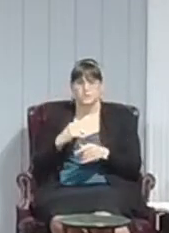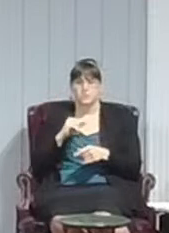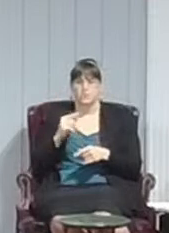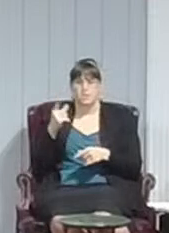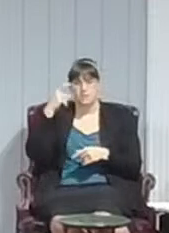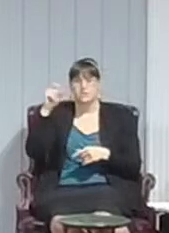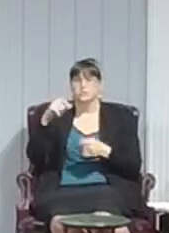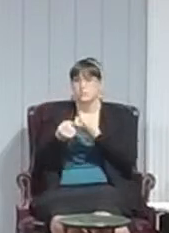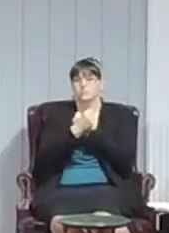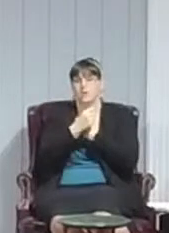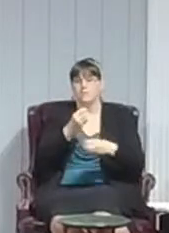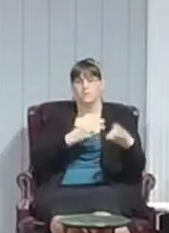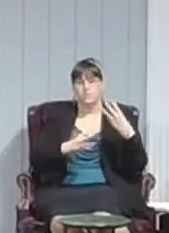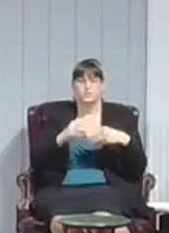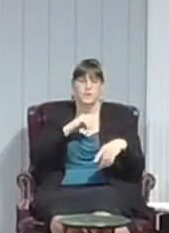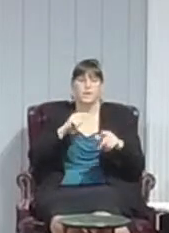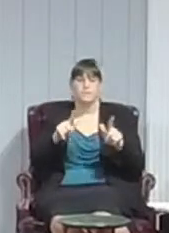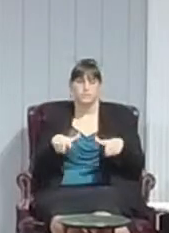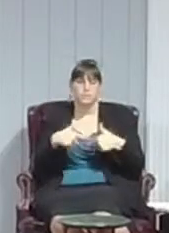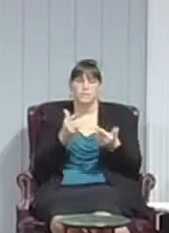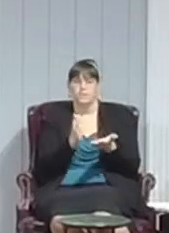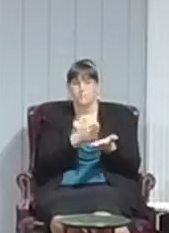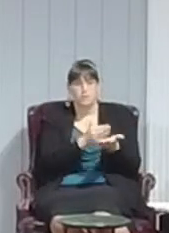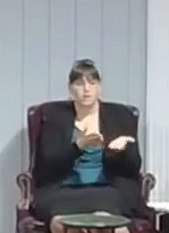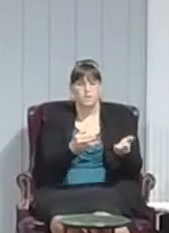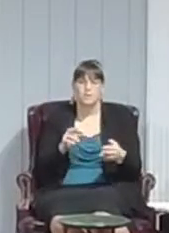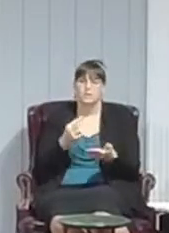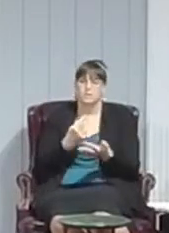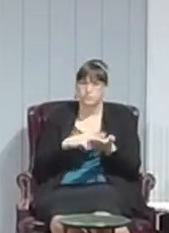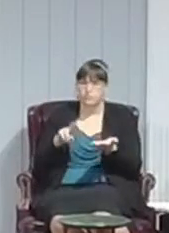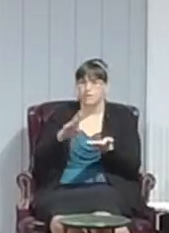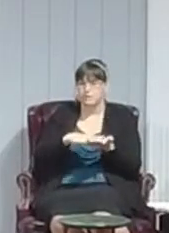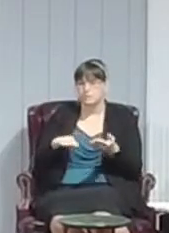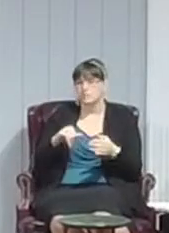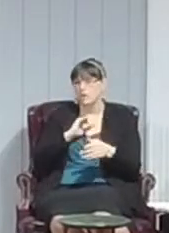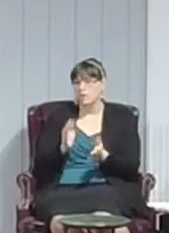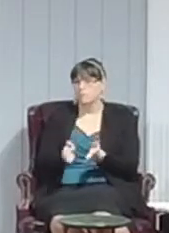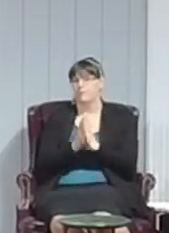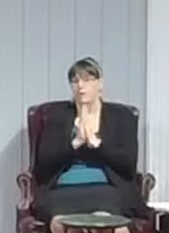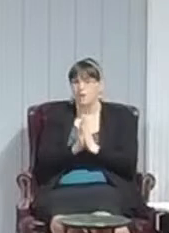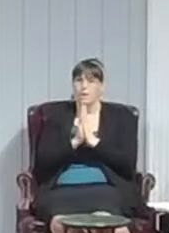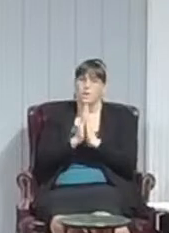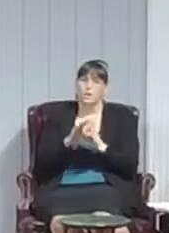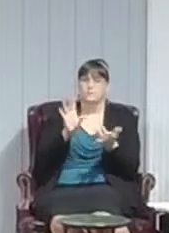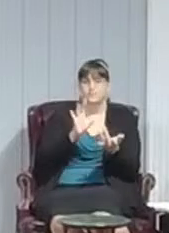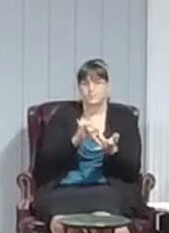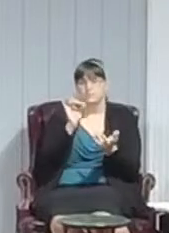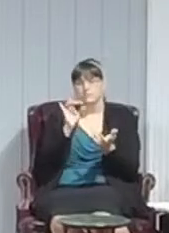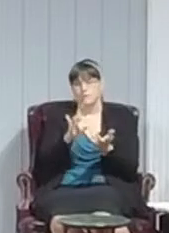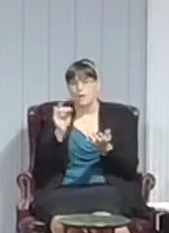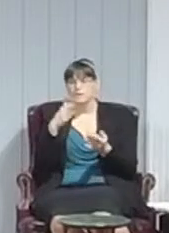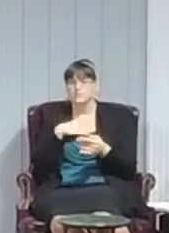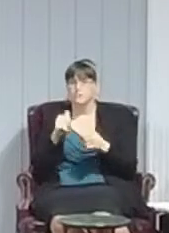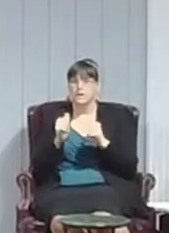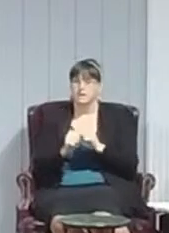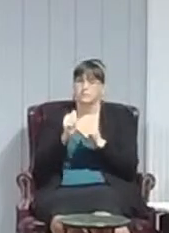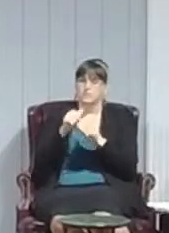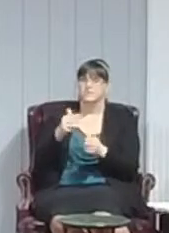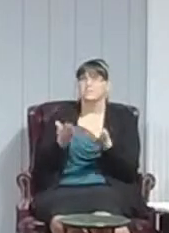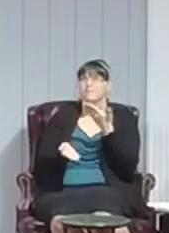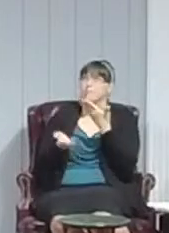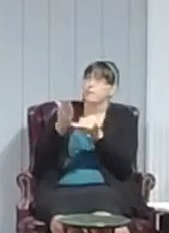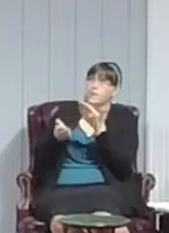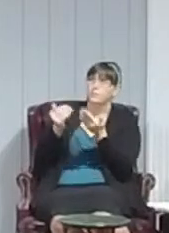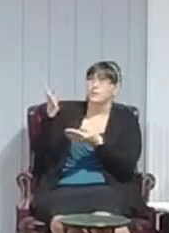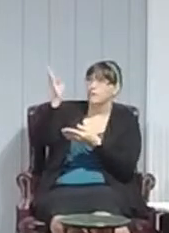live among them and I'll live a righteous life, and I'll pray, and I'll select my apostles, and maybe, God, if this thing works